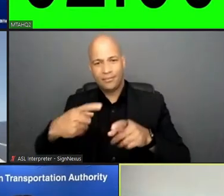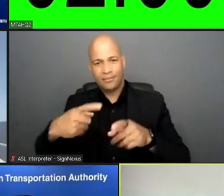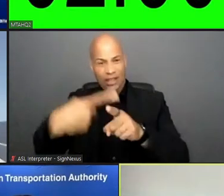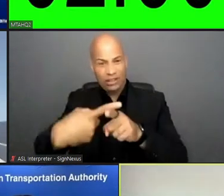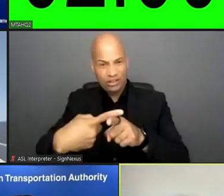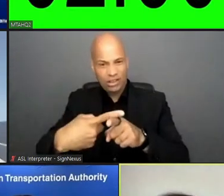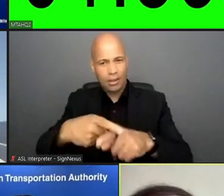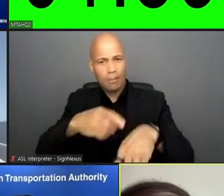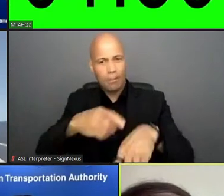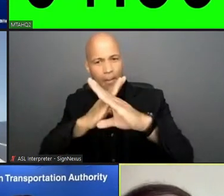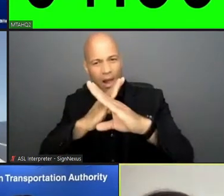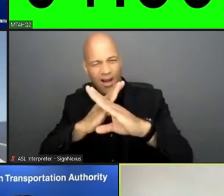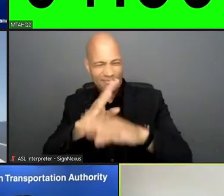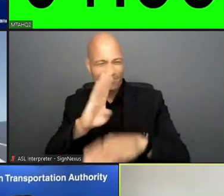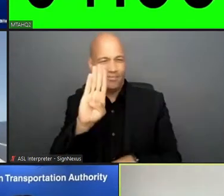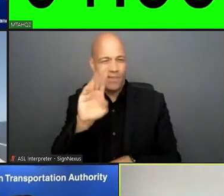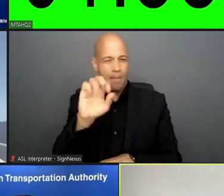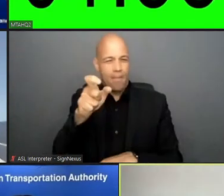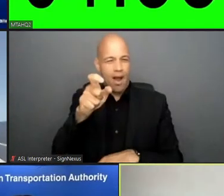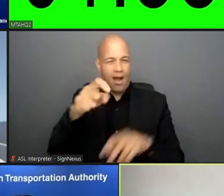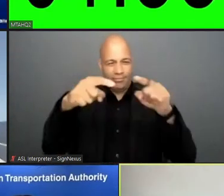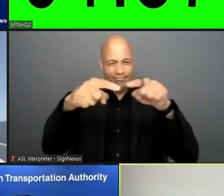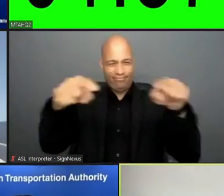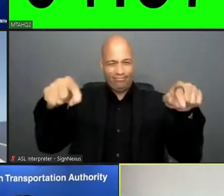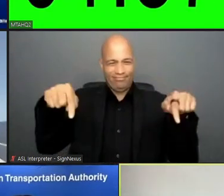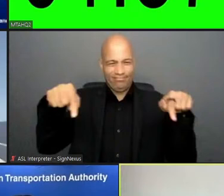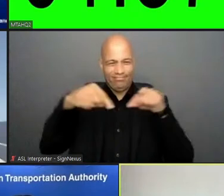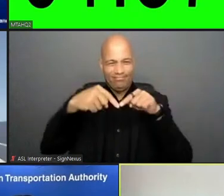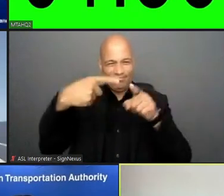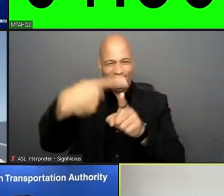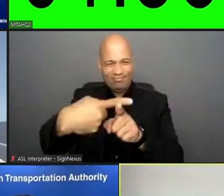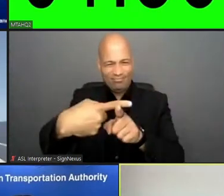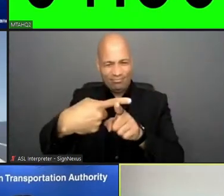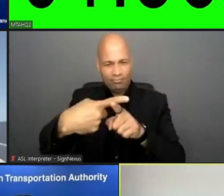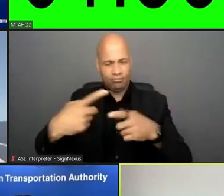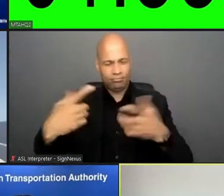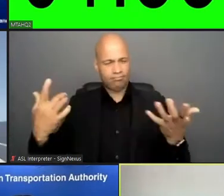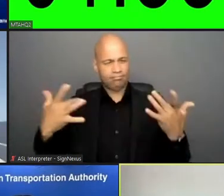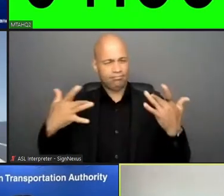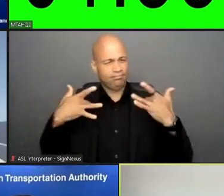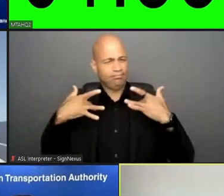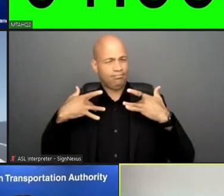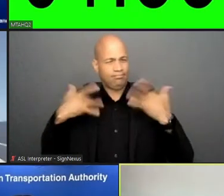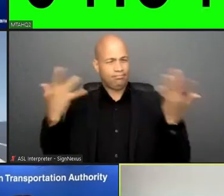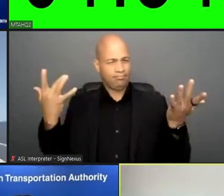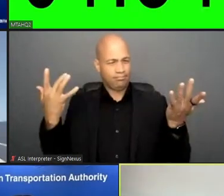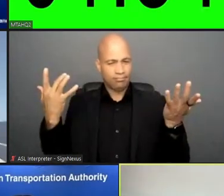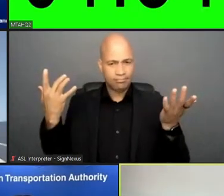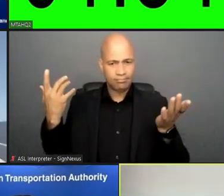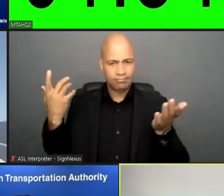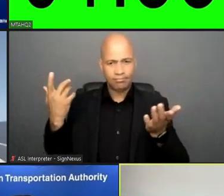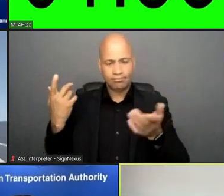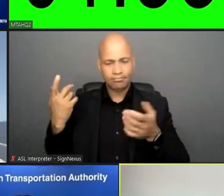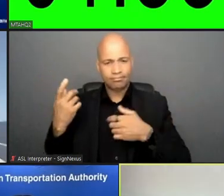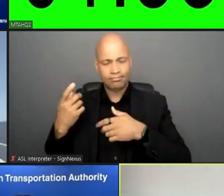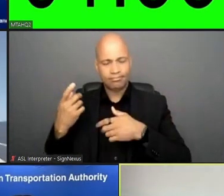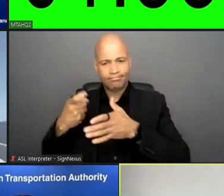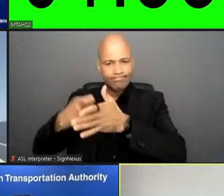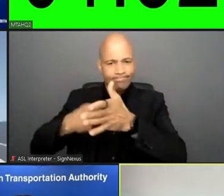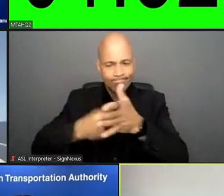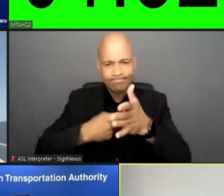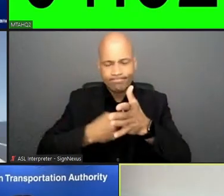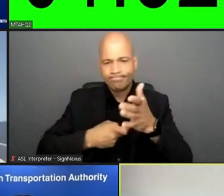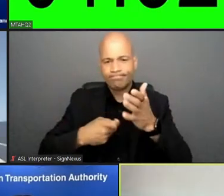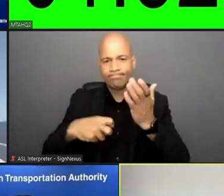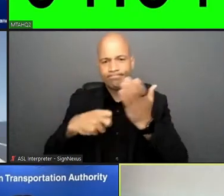blocking the Box why have these measures been taken and and they are certainly in conflict with the effort to